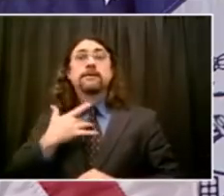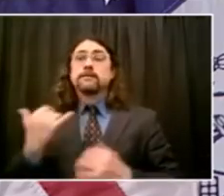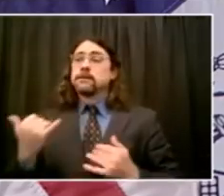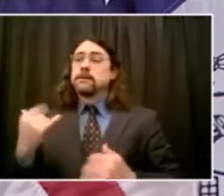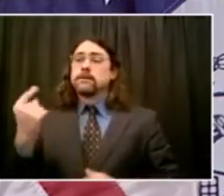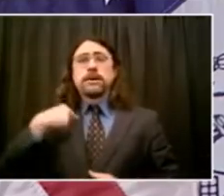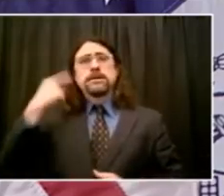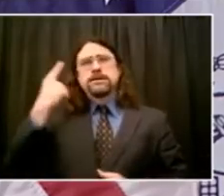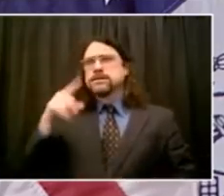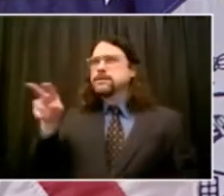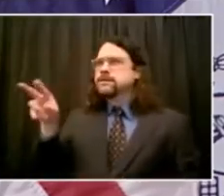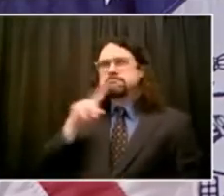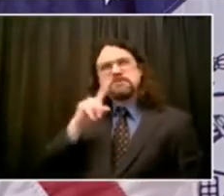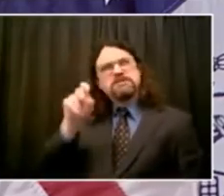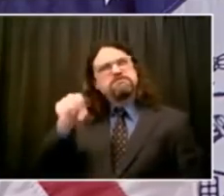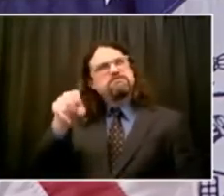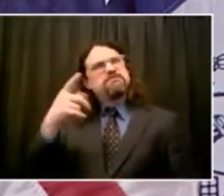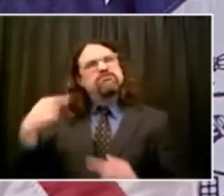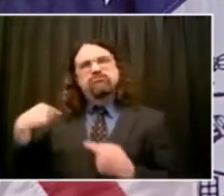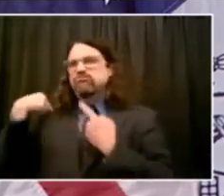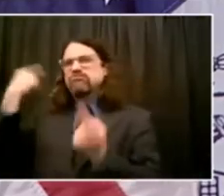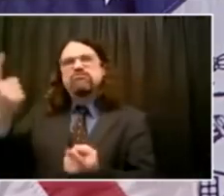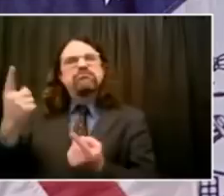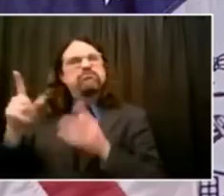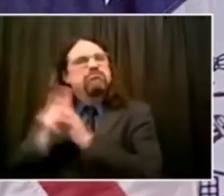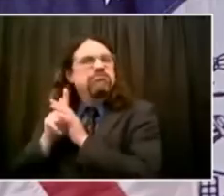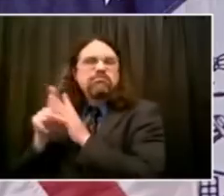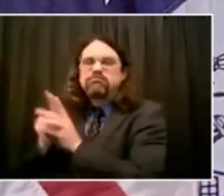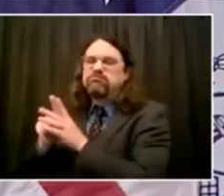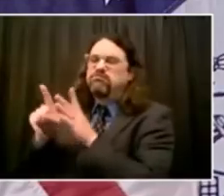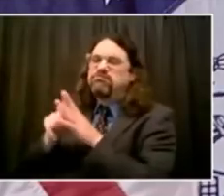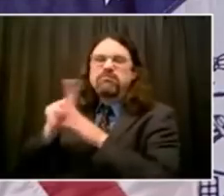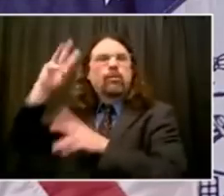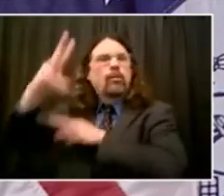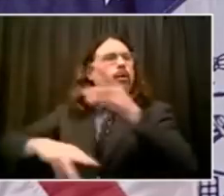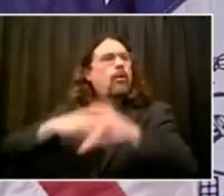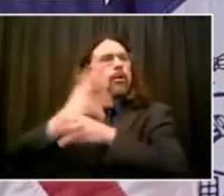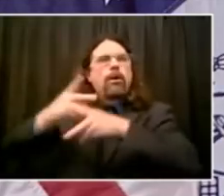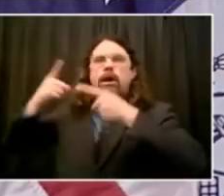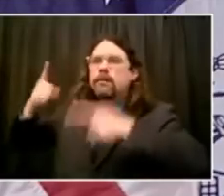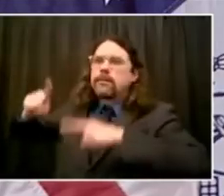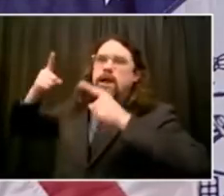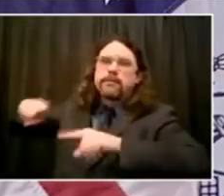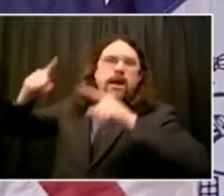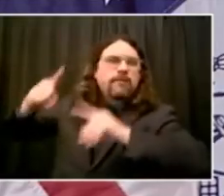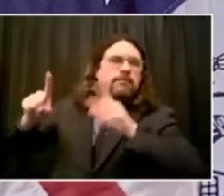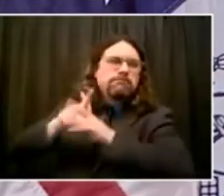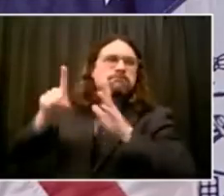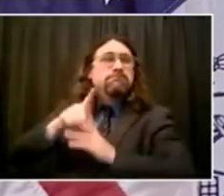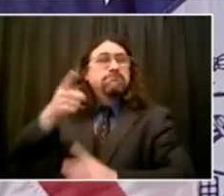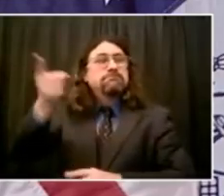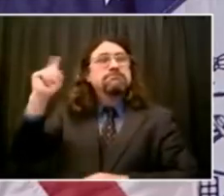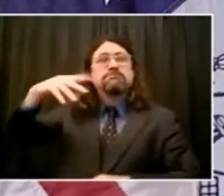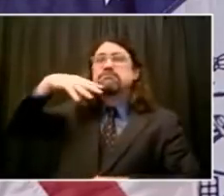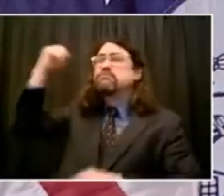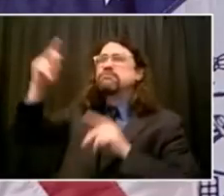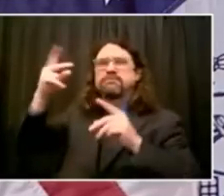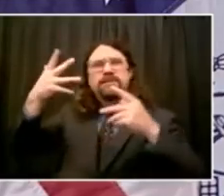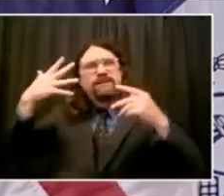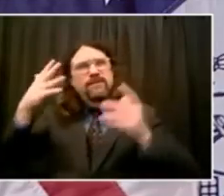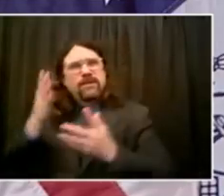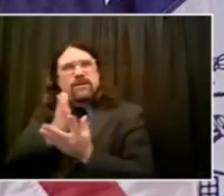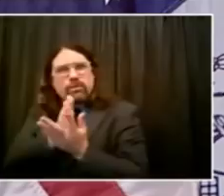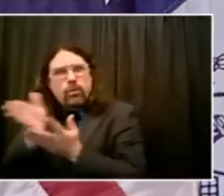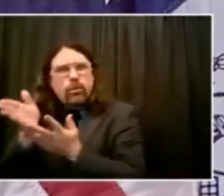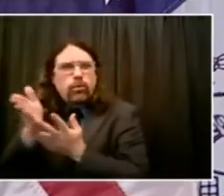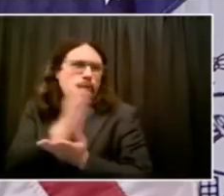sense of gratitude. When I talk to my aunt, I feel just such gratitude for her. I feel such a sense